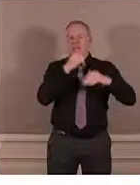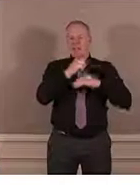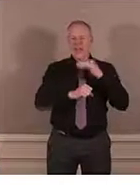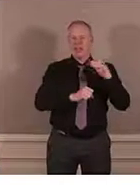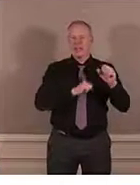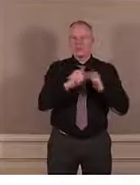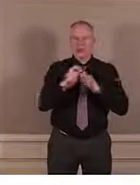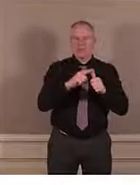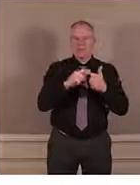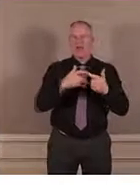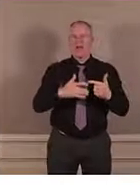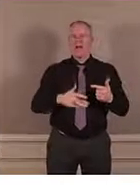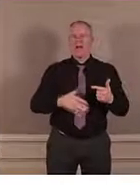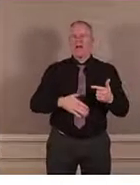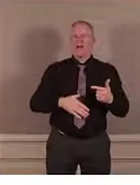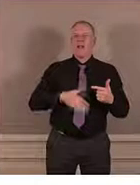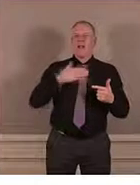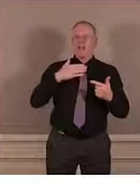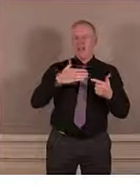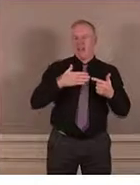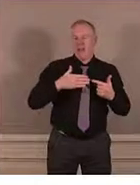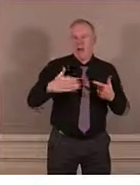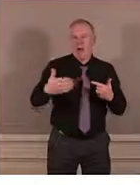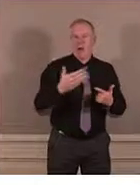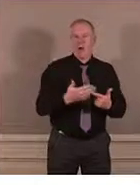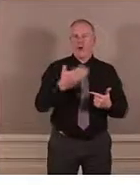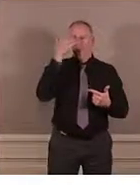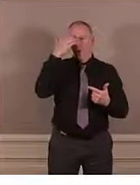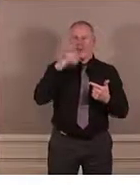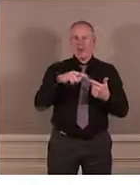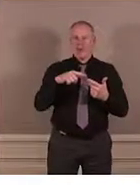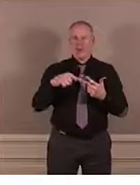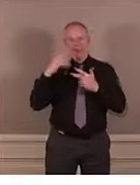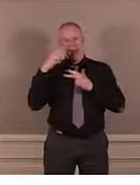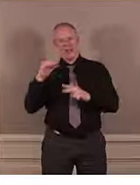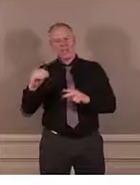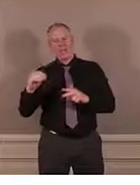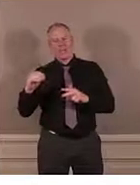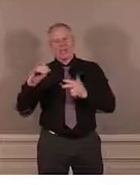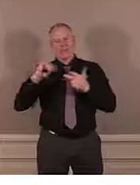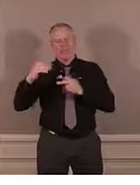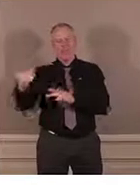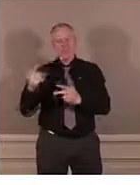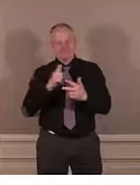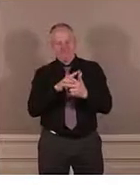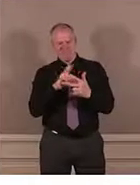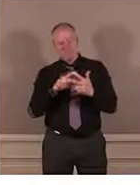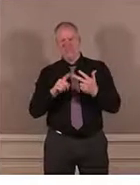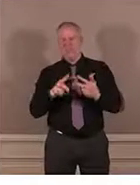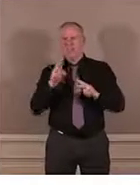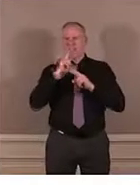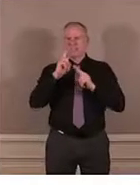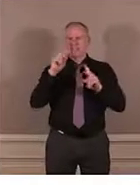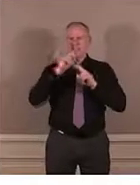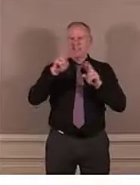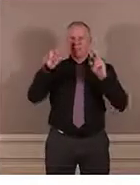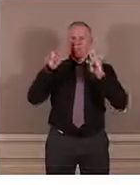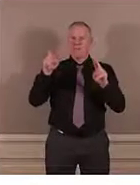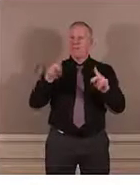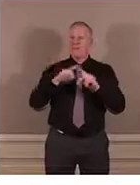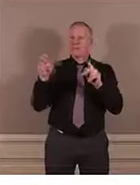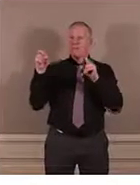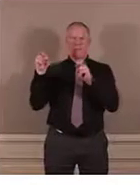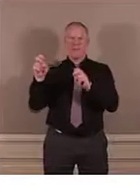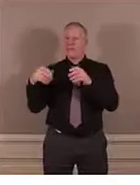lifelong learning, and educational provision, there were different views about what exactly these meant and different ways of defining them in different policy